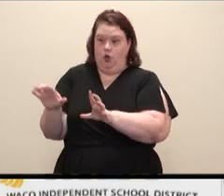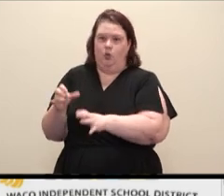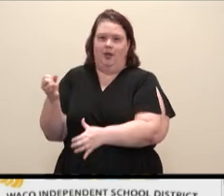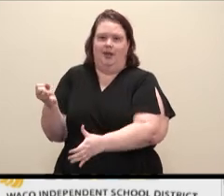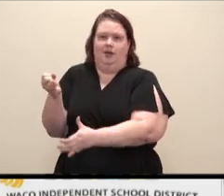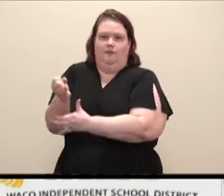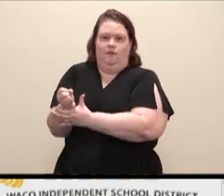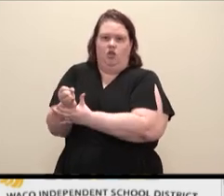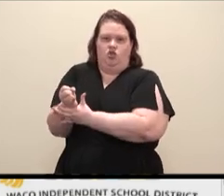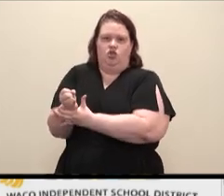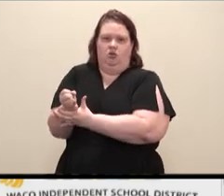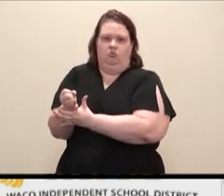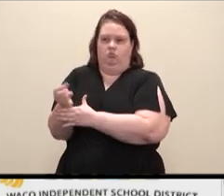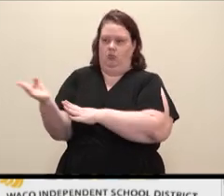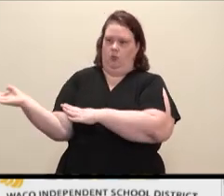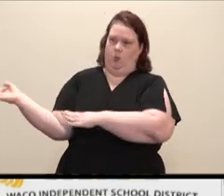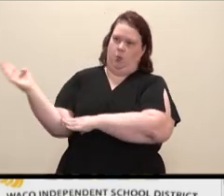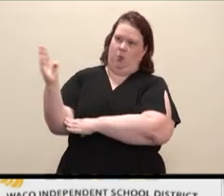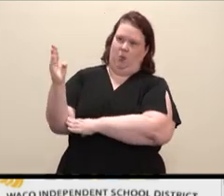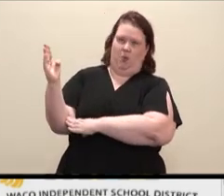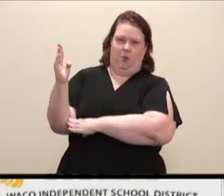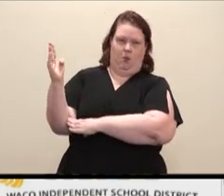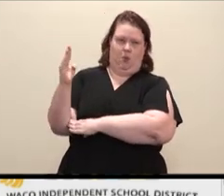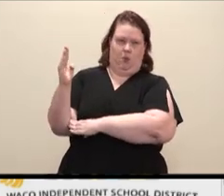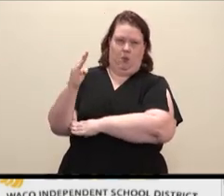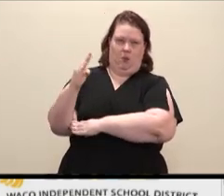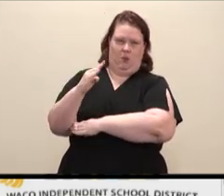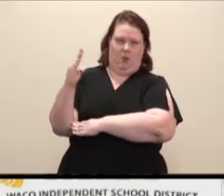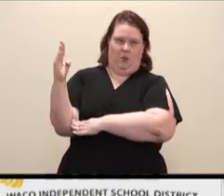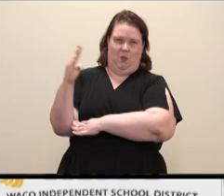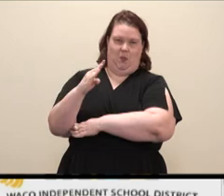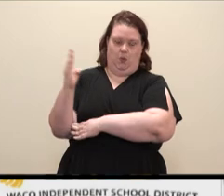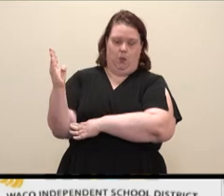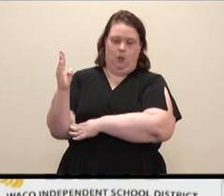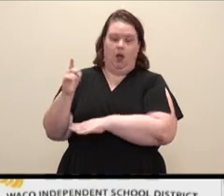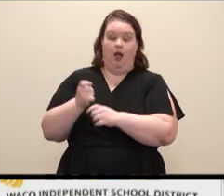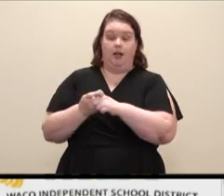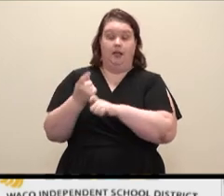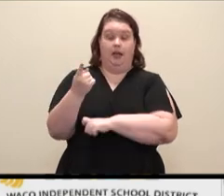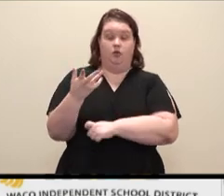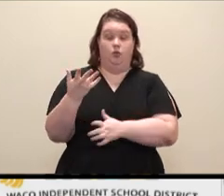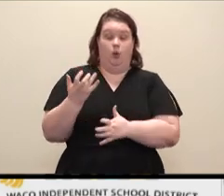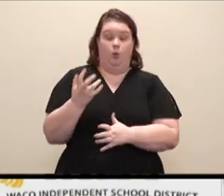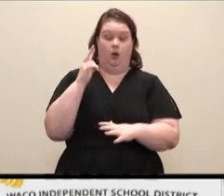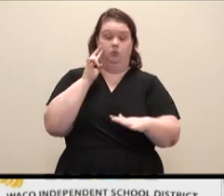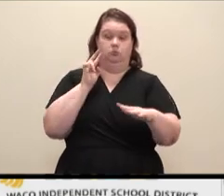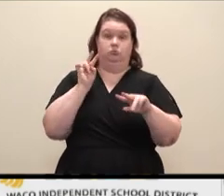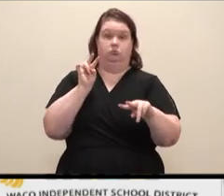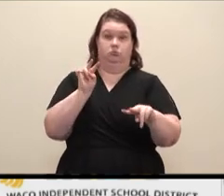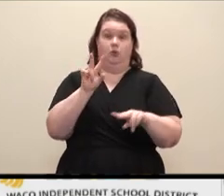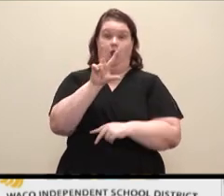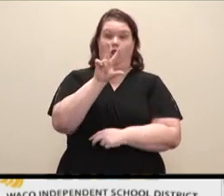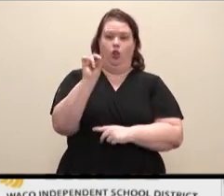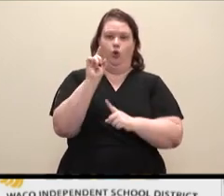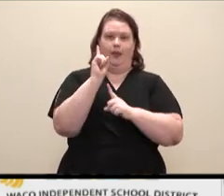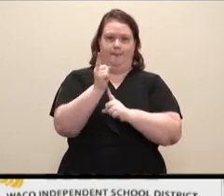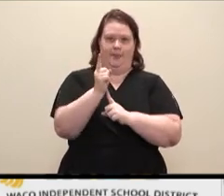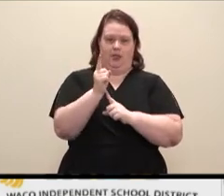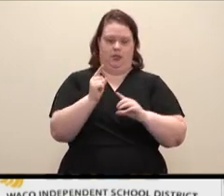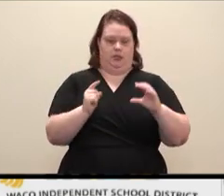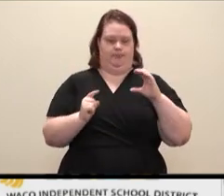day. But next year, we're looking to put a 30-minute block to where students could work on